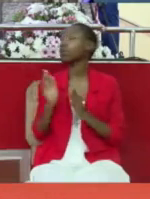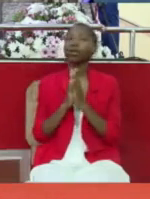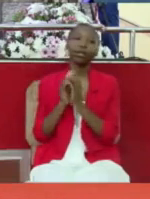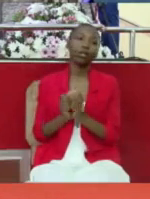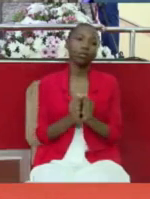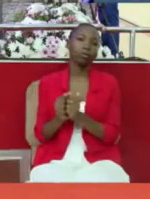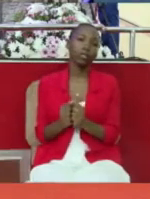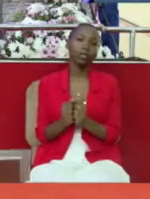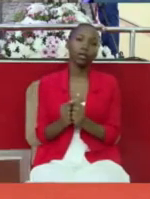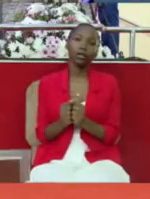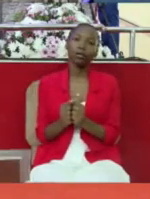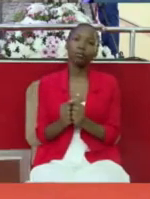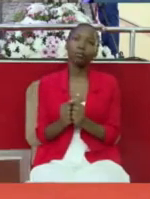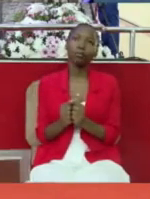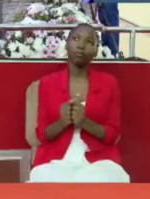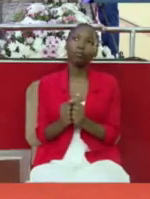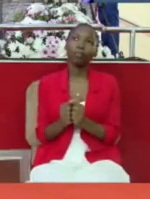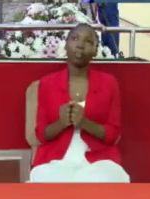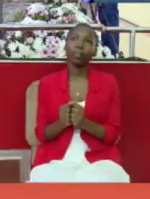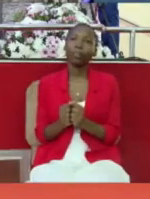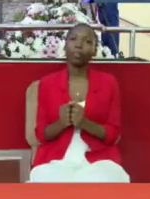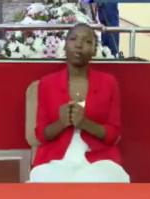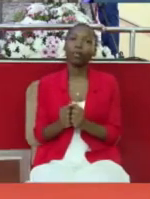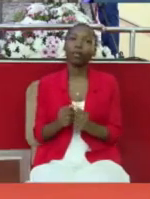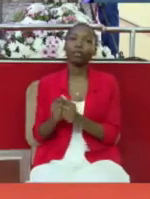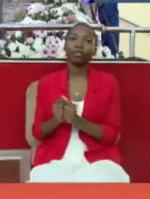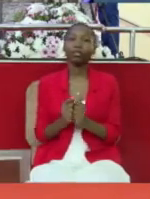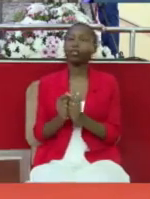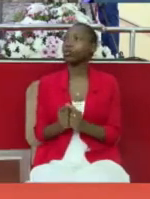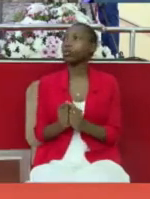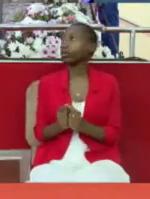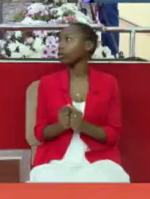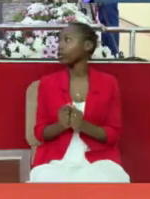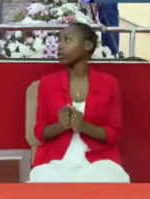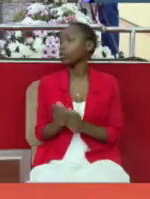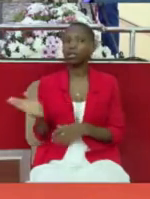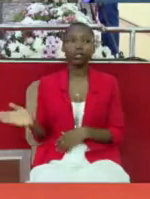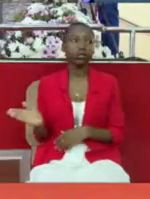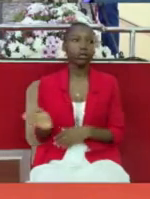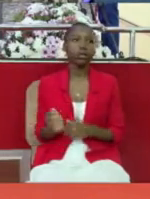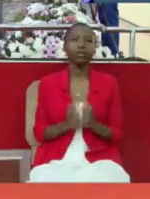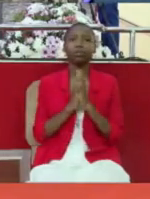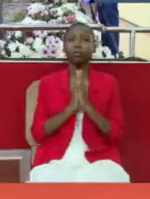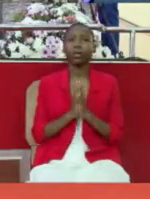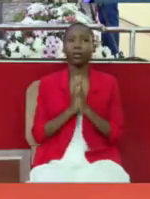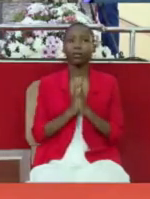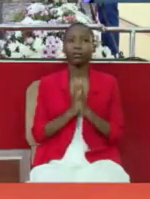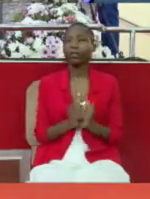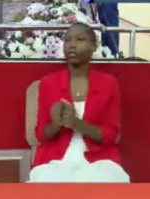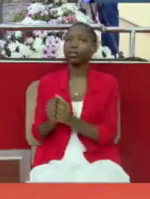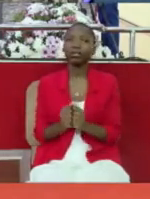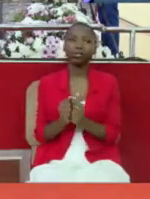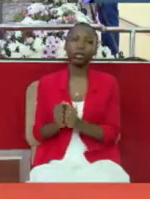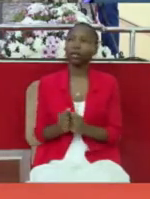nao. In the mighty name of Jesus. Katika jina la Yesu. Join them here. Ungana nao. Just come. Join them here. Joe. In the mighty name Joe. Of